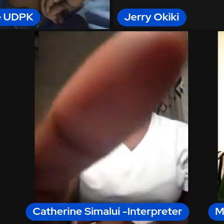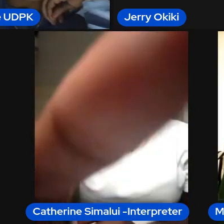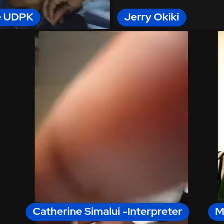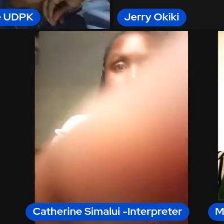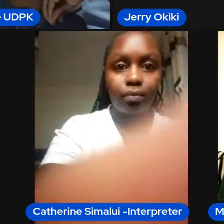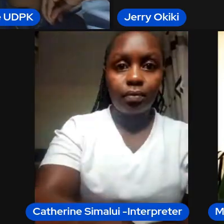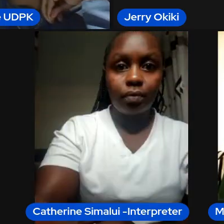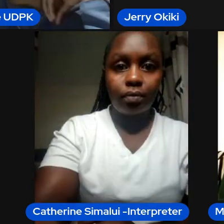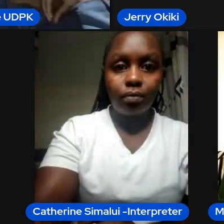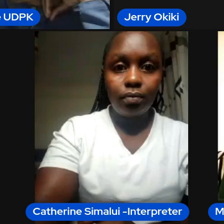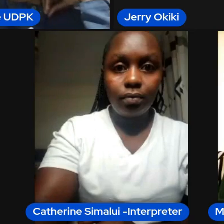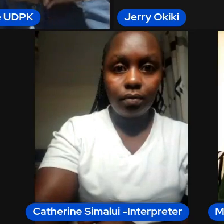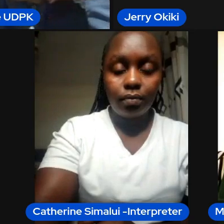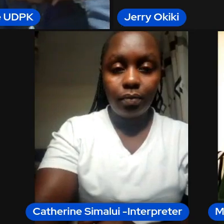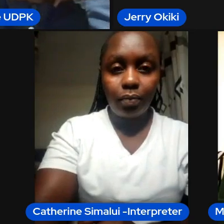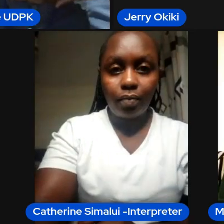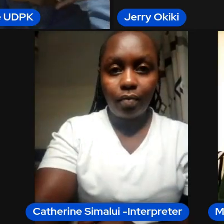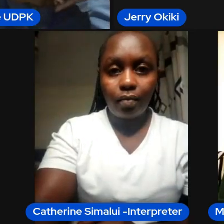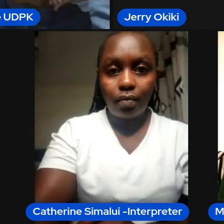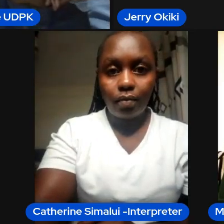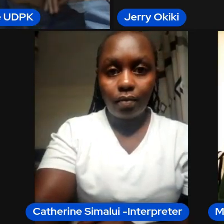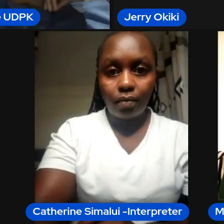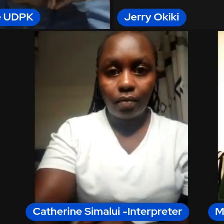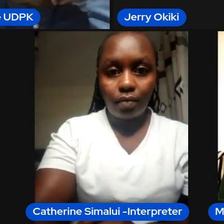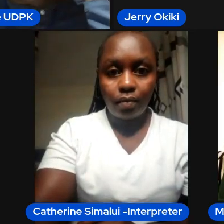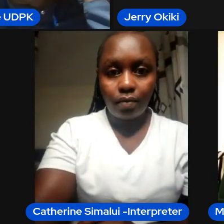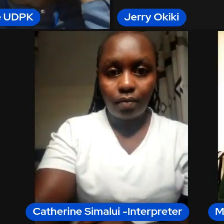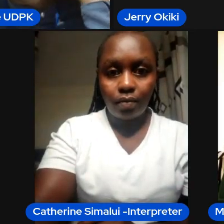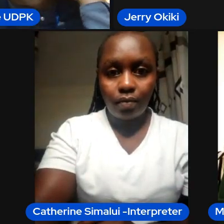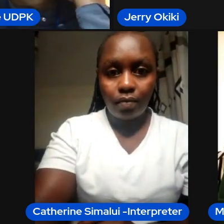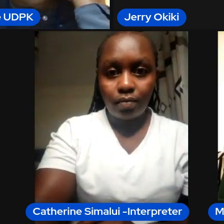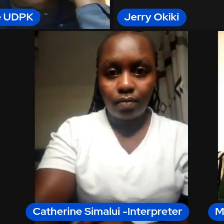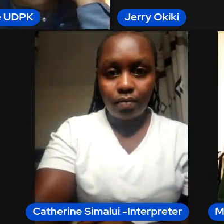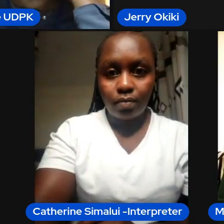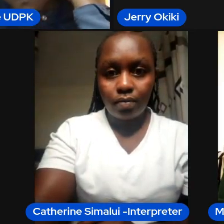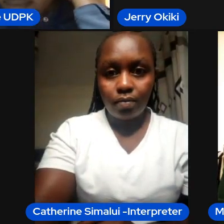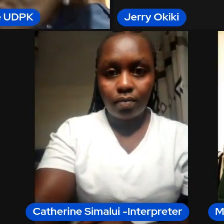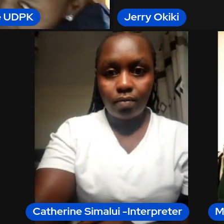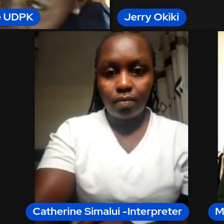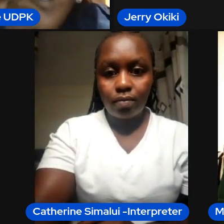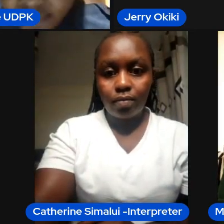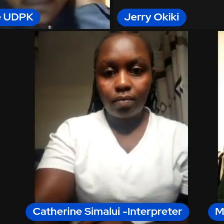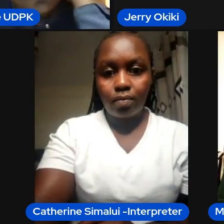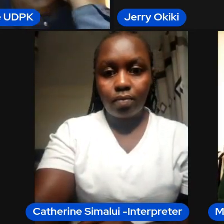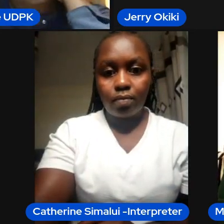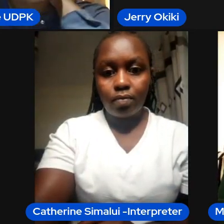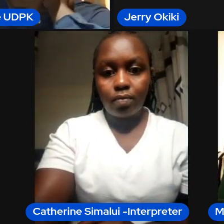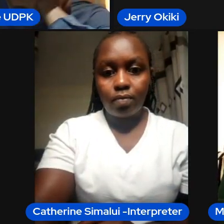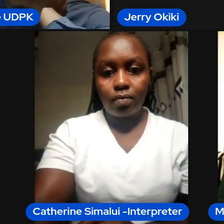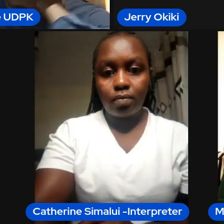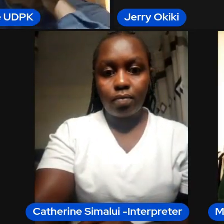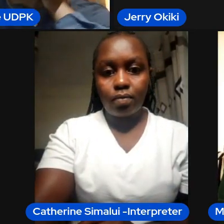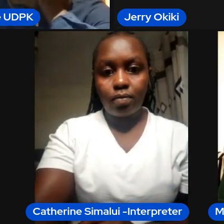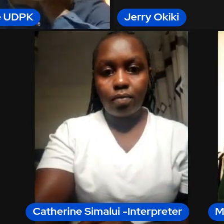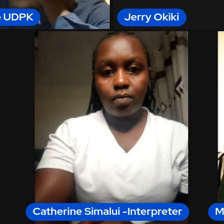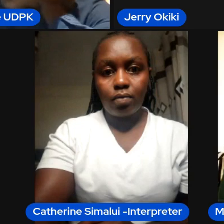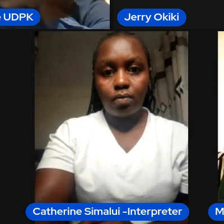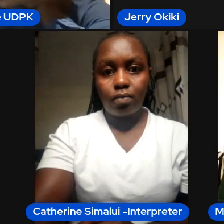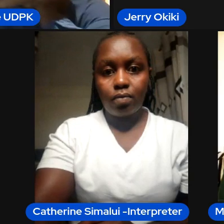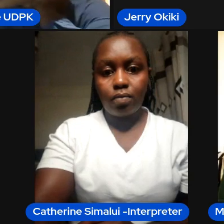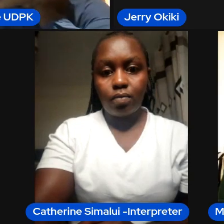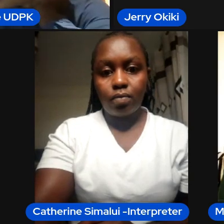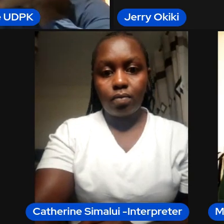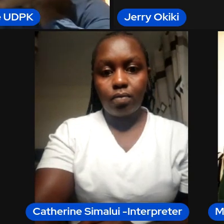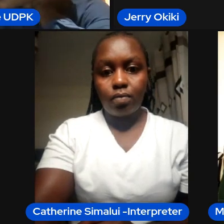sign language interpretation, and all those. So when engaging with brands, like we should get that brand. Some brands might think that